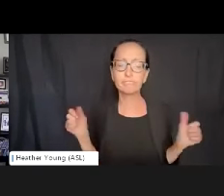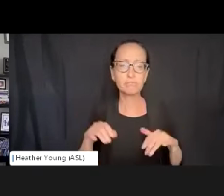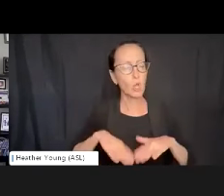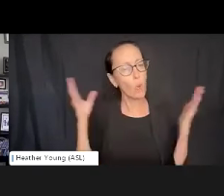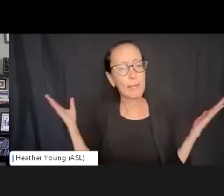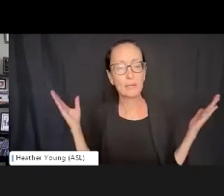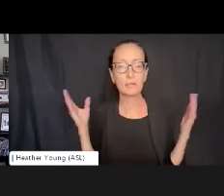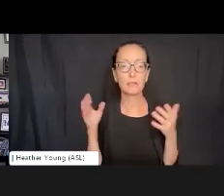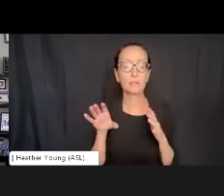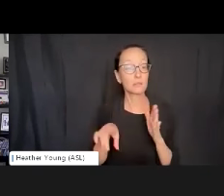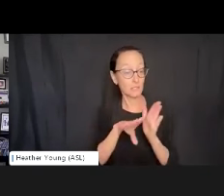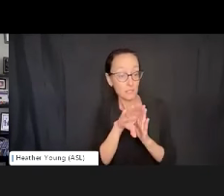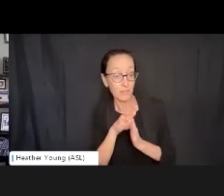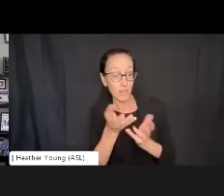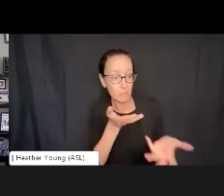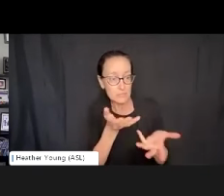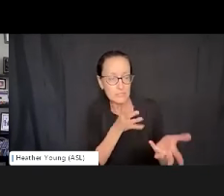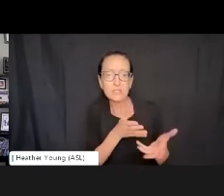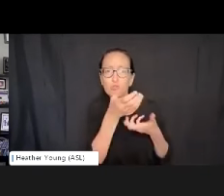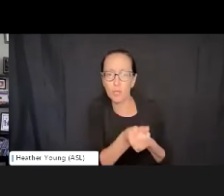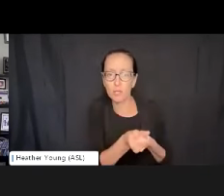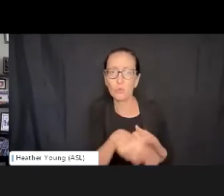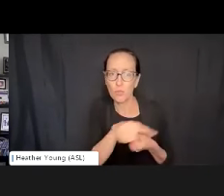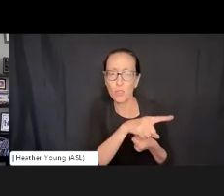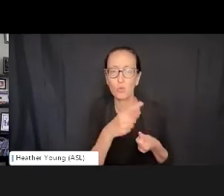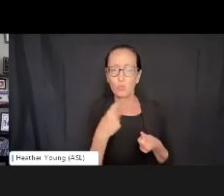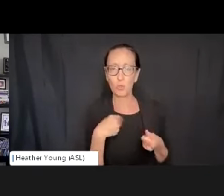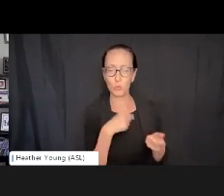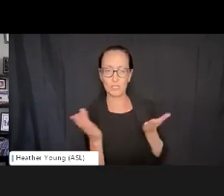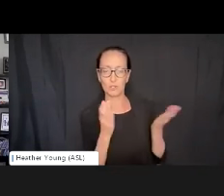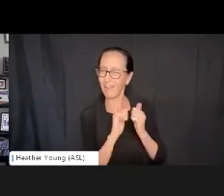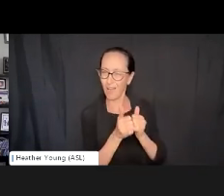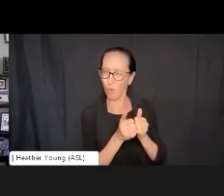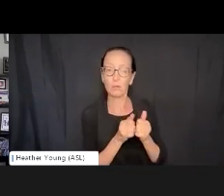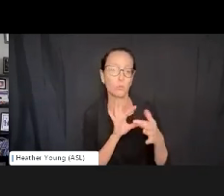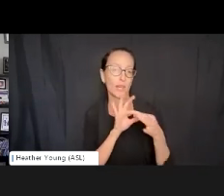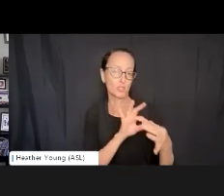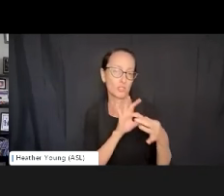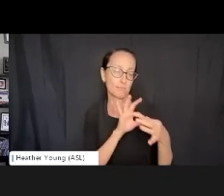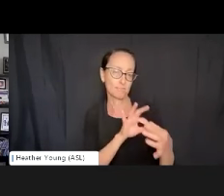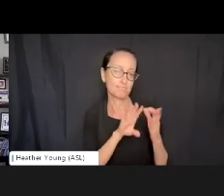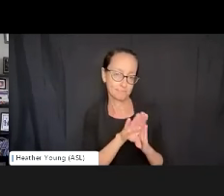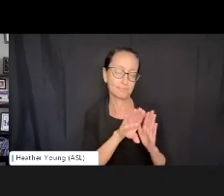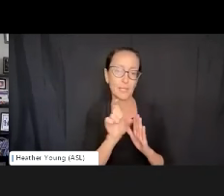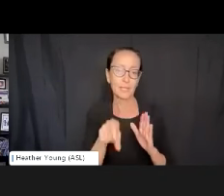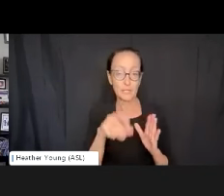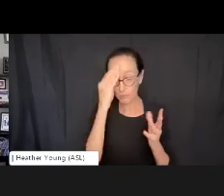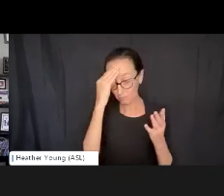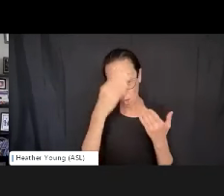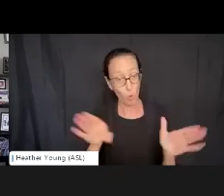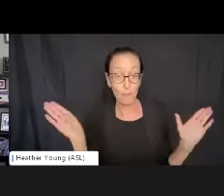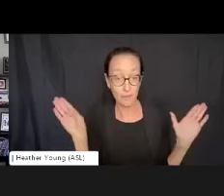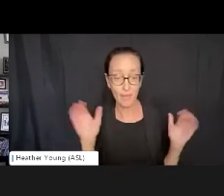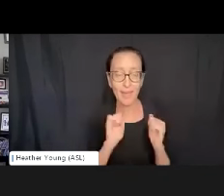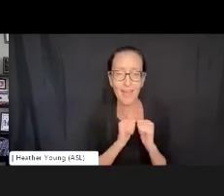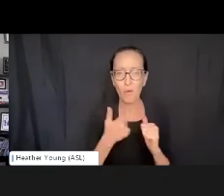with people that we're serving. And how we do that is we need to establish relationships and we need to be transparent about kind of